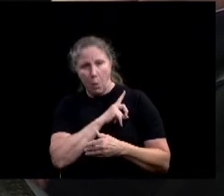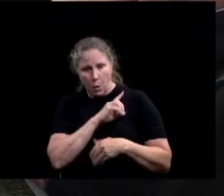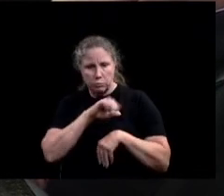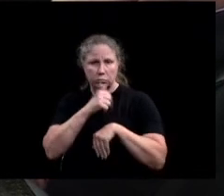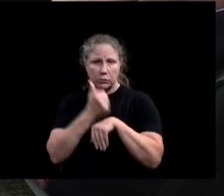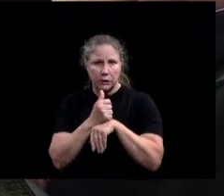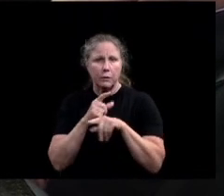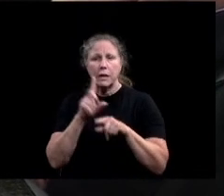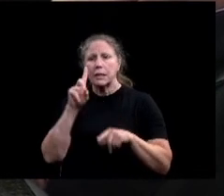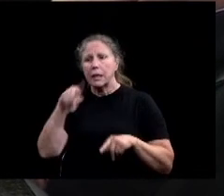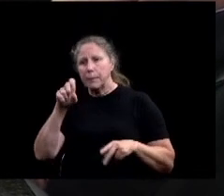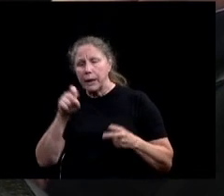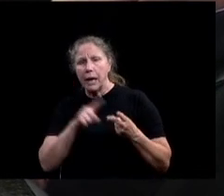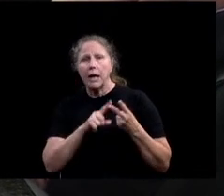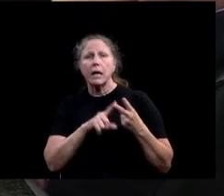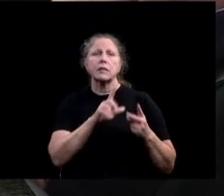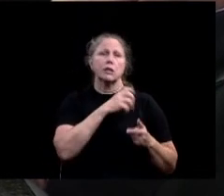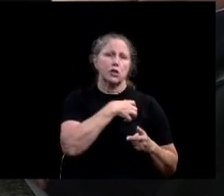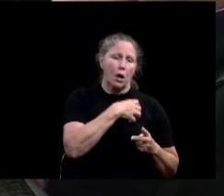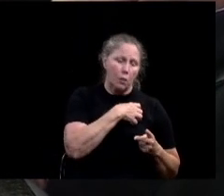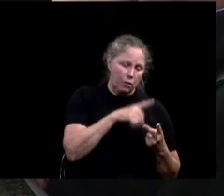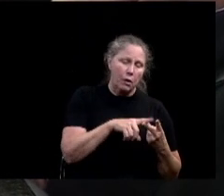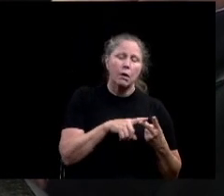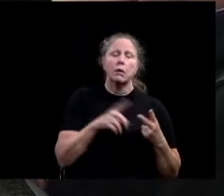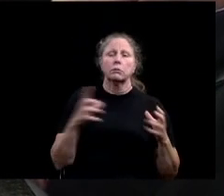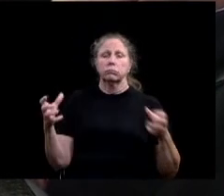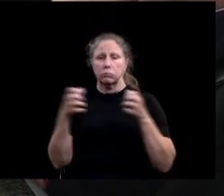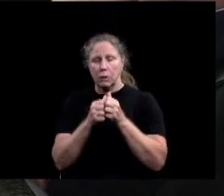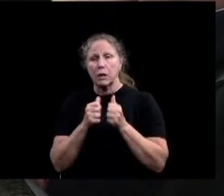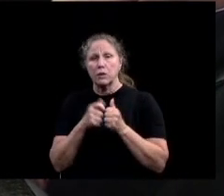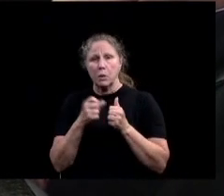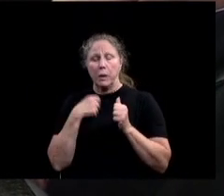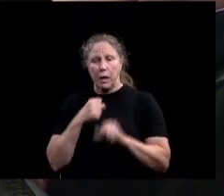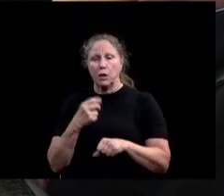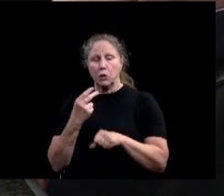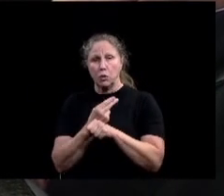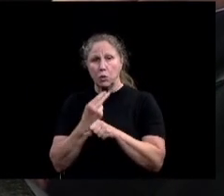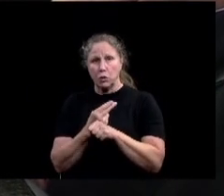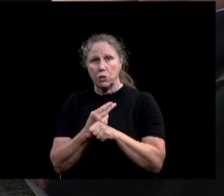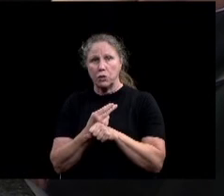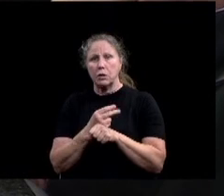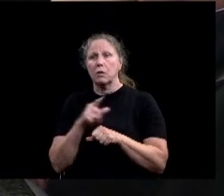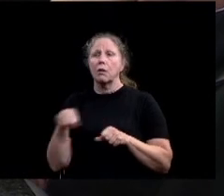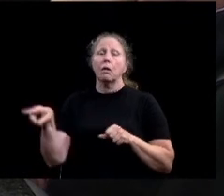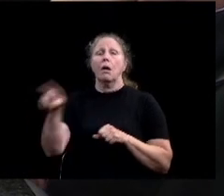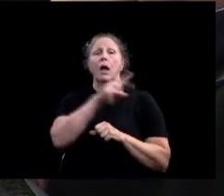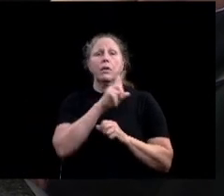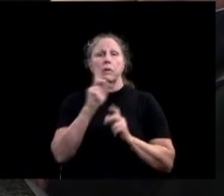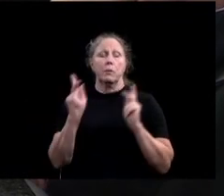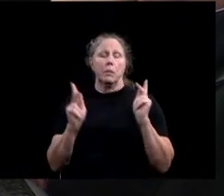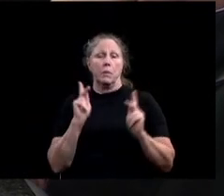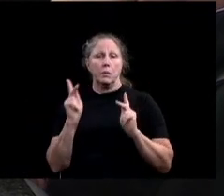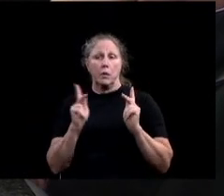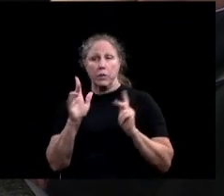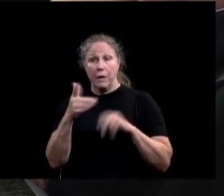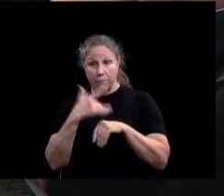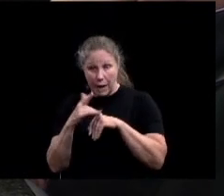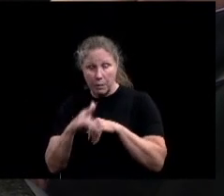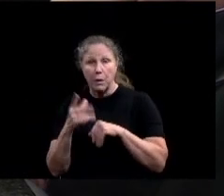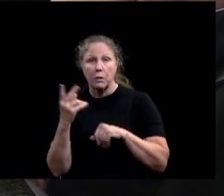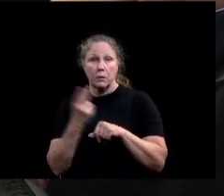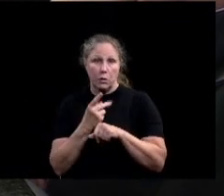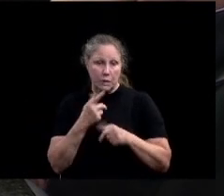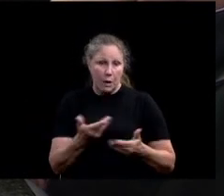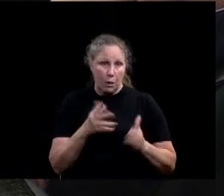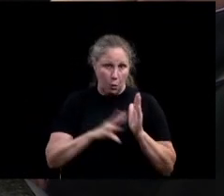that we're going to leverage the other agencies' resources here in Waco. We're all going to work together on